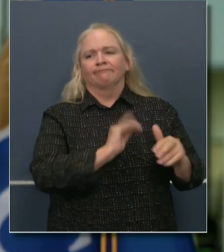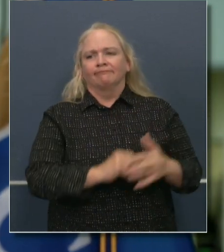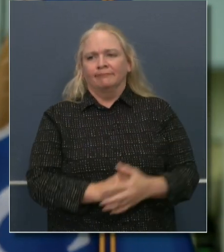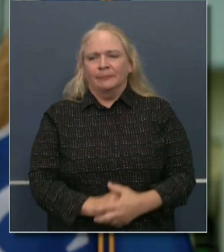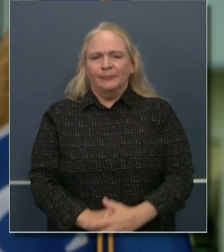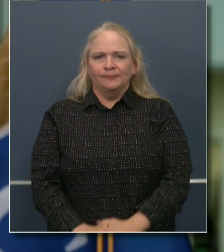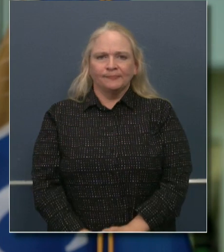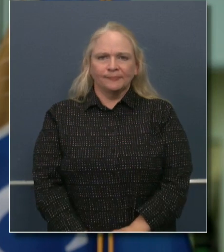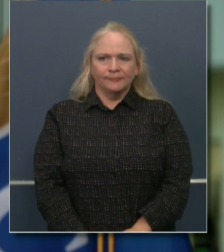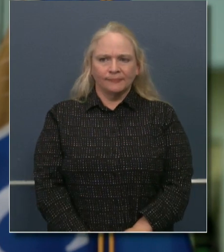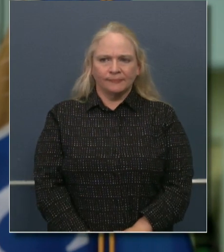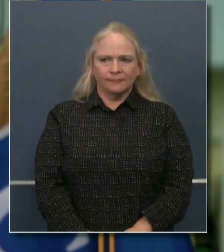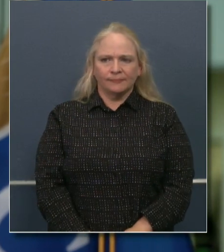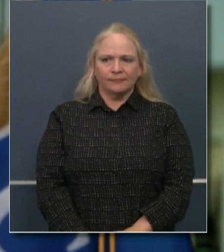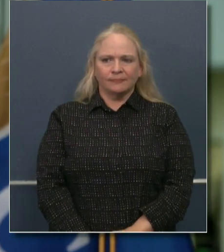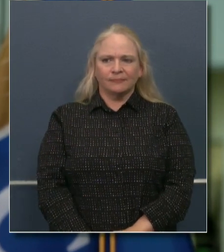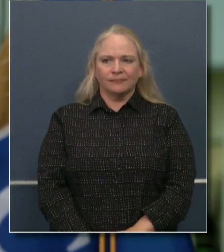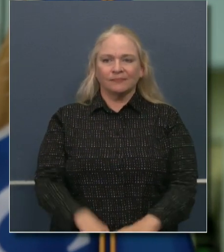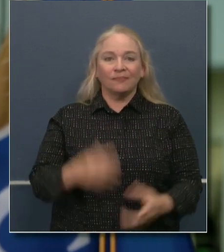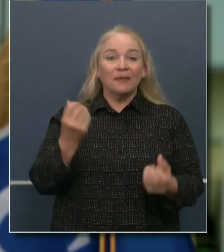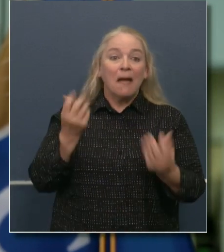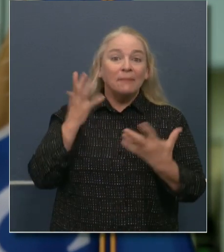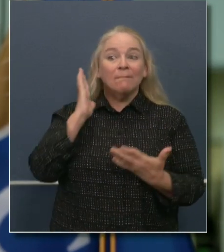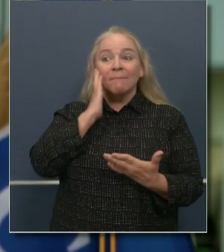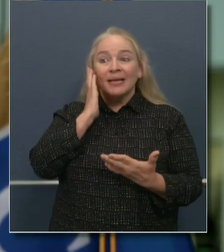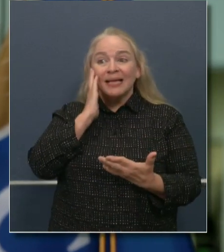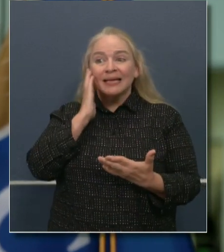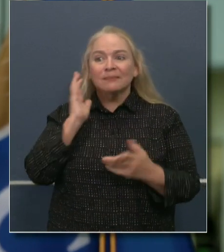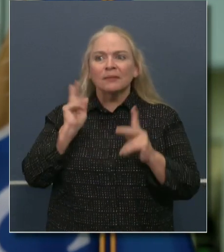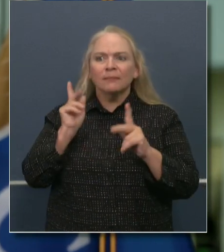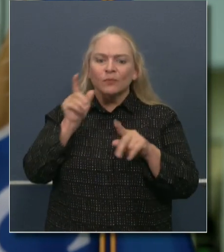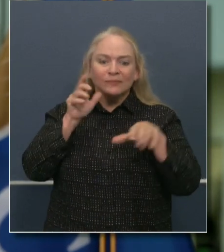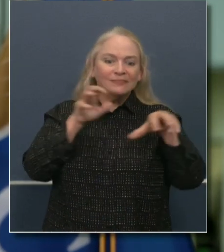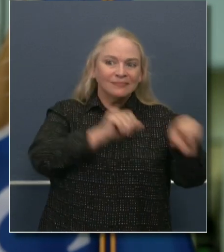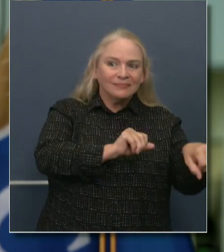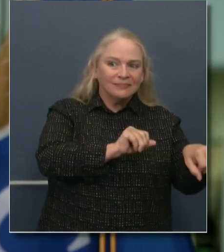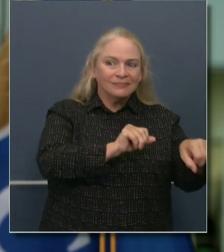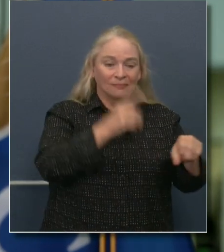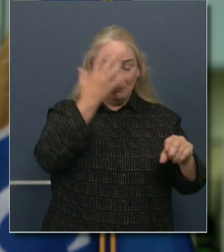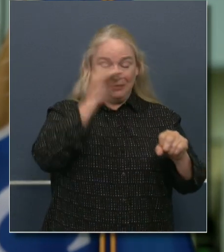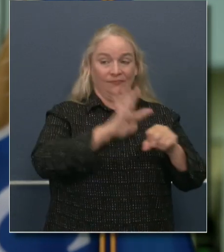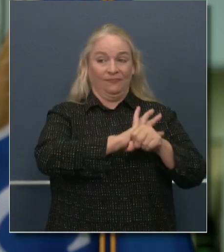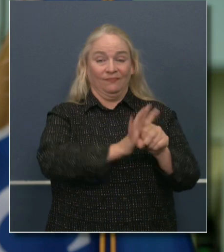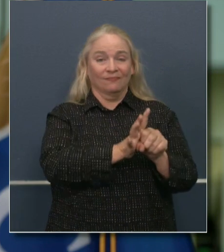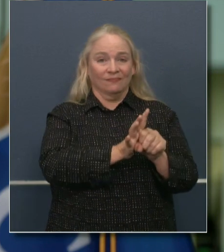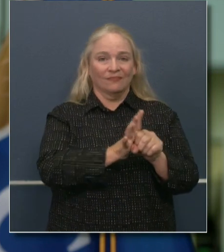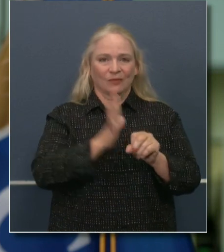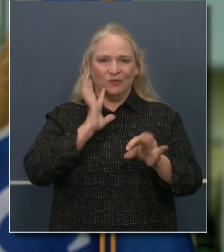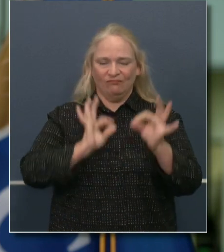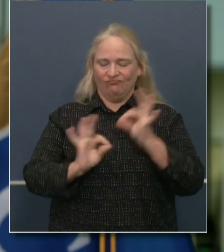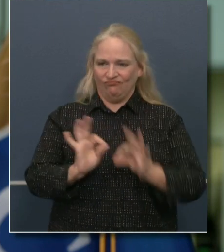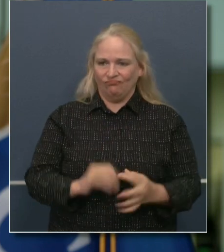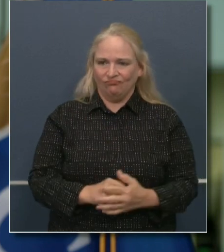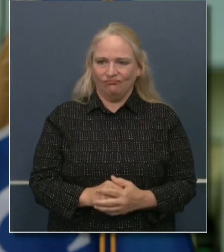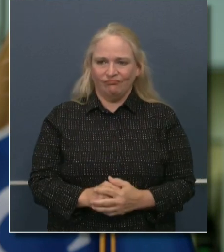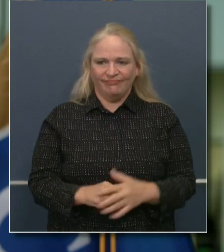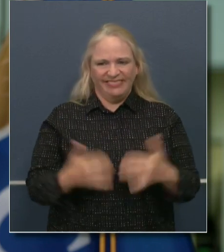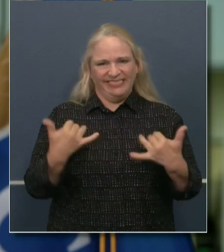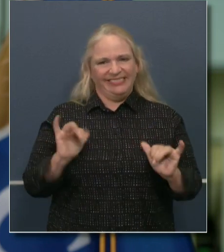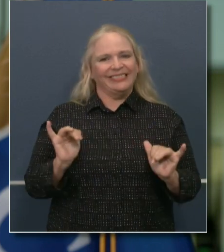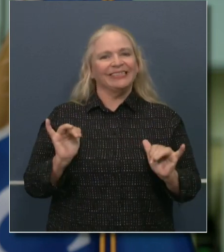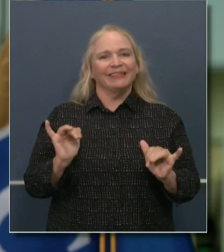represented by ICU patients throughout the state of California. And we continue to experience an increase in the rate